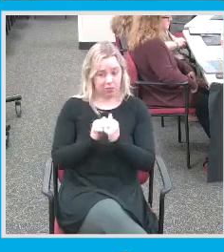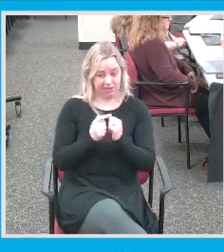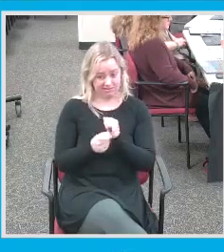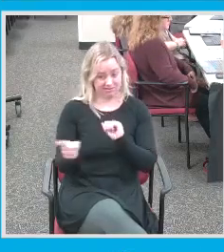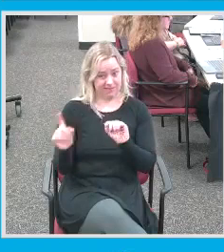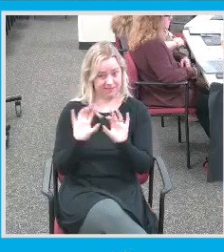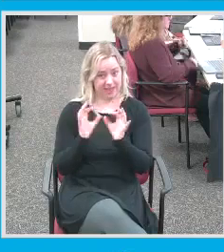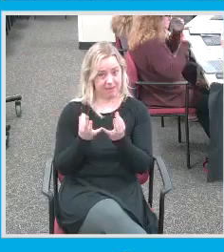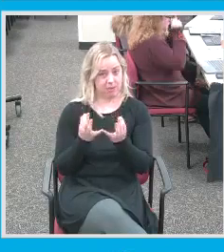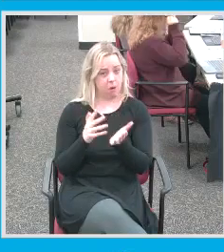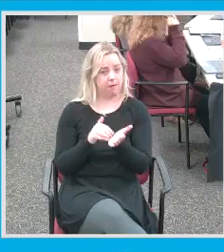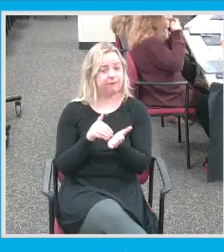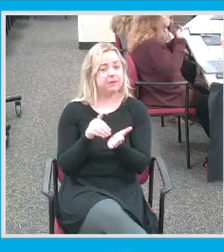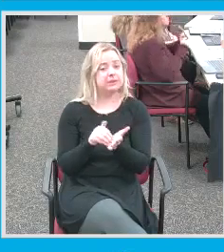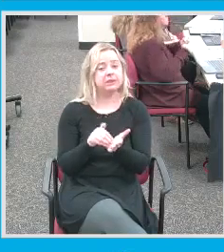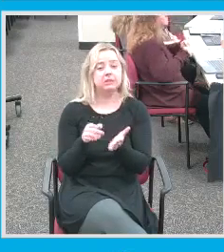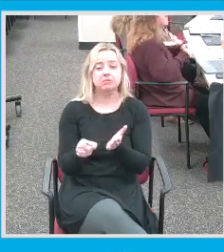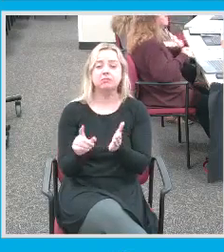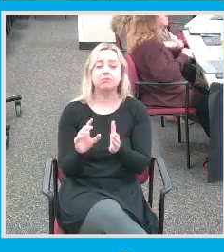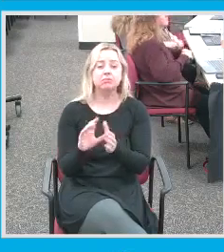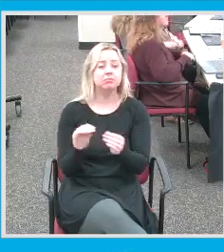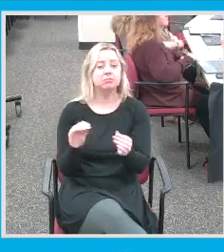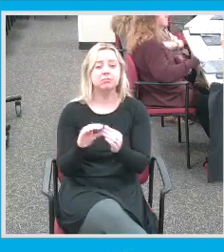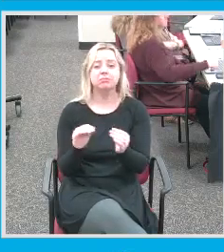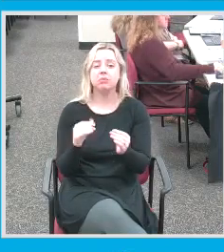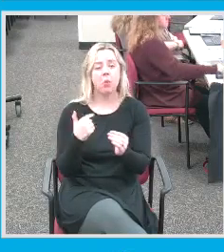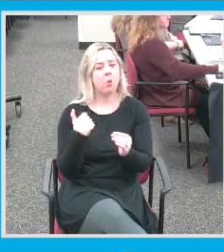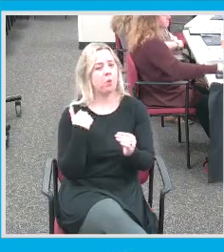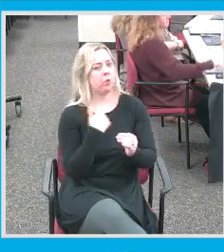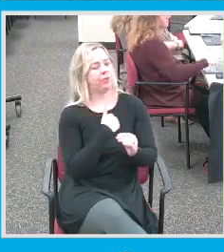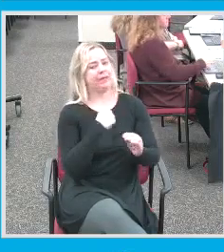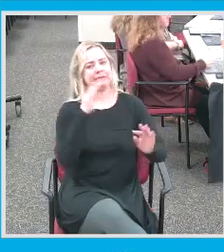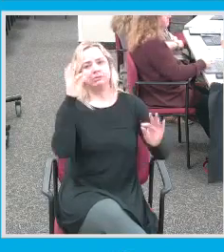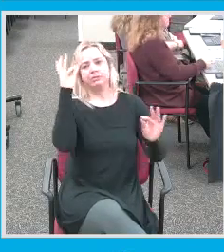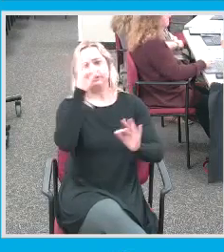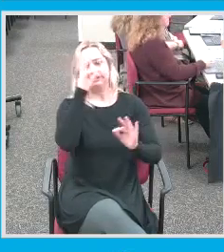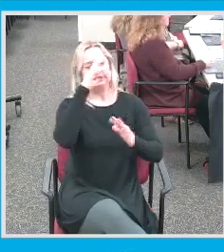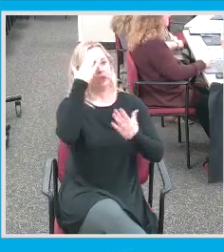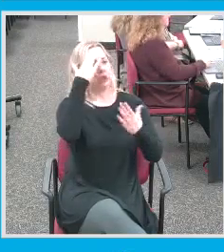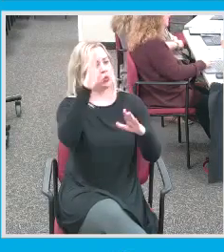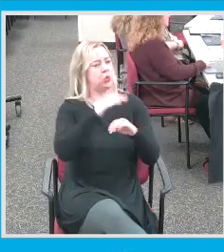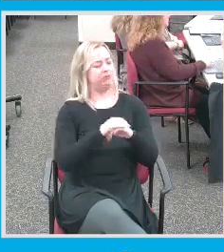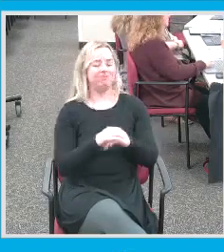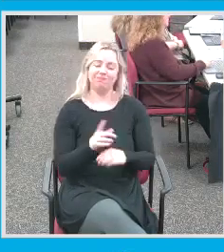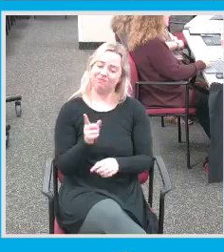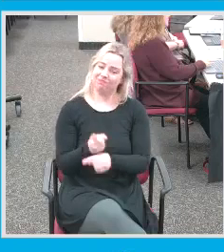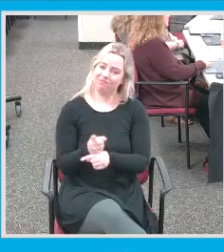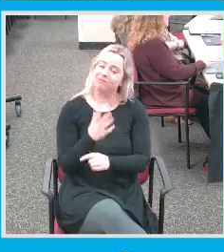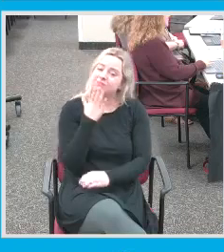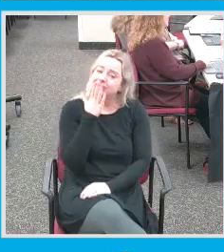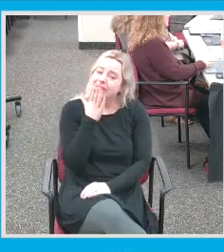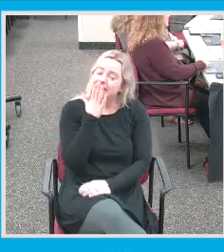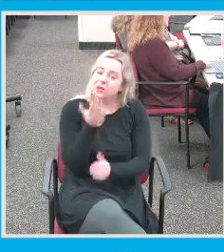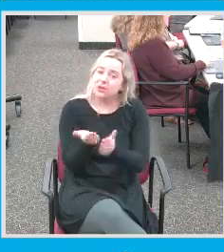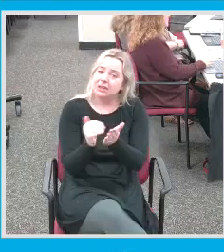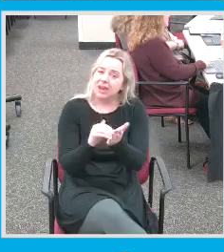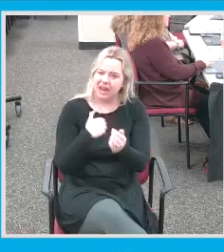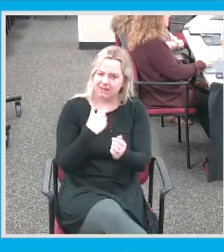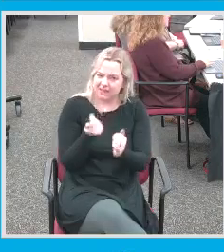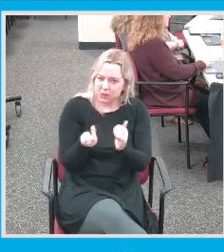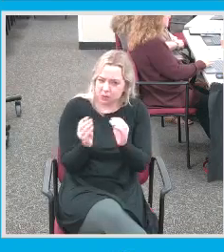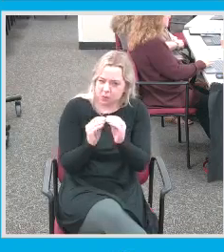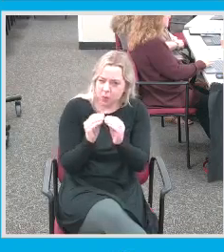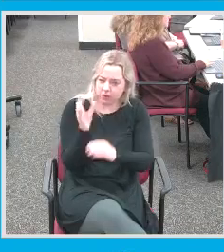common thing that I hear is, we had no idea. Right. Well, thank you again. I know we have a couple more presentations coming up. Any